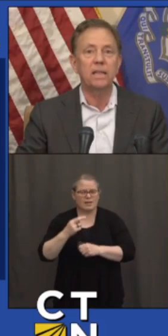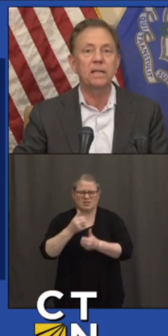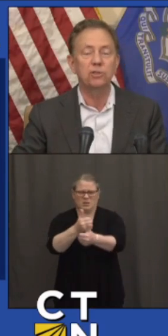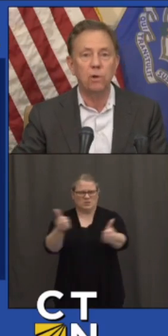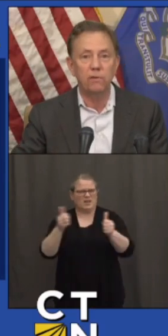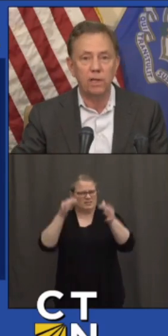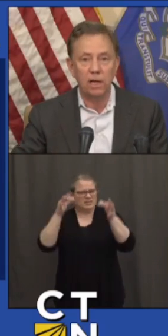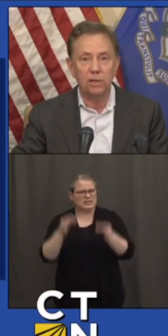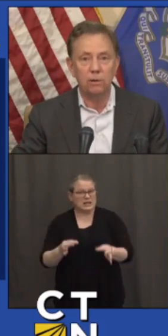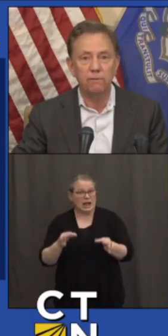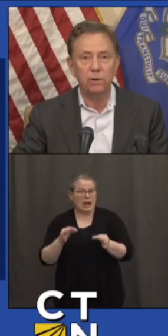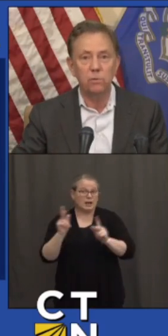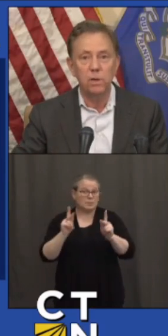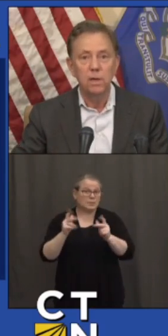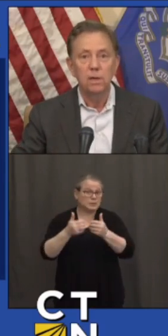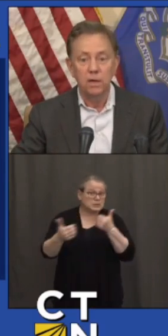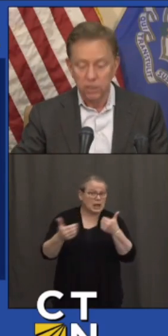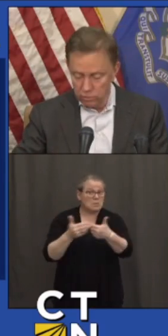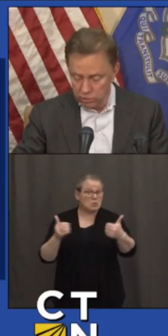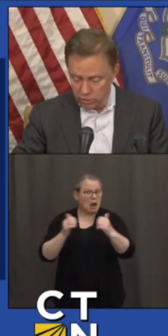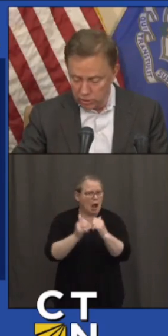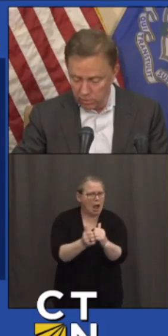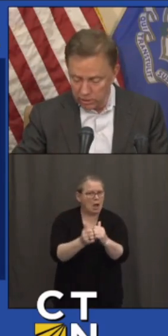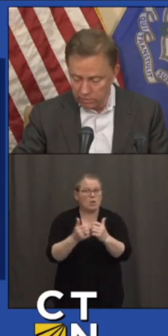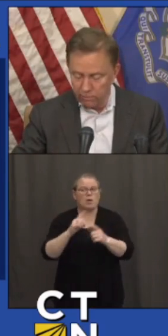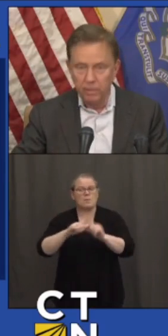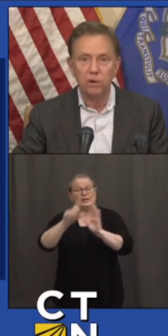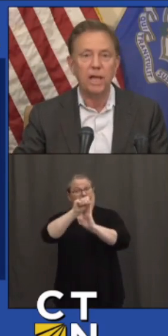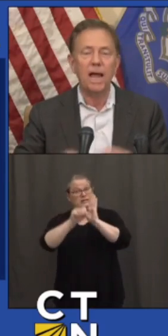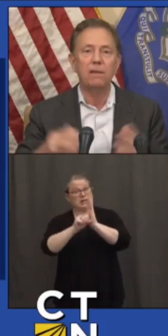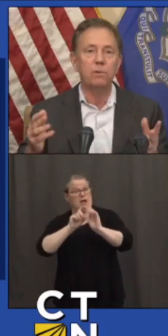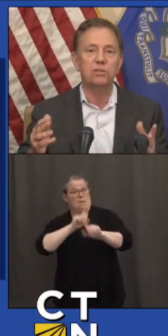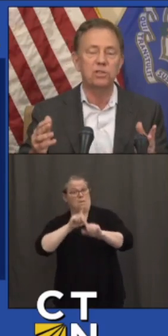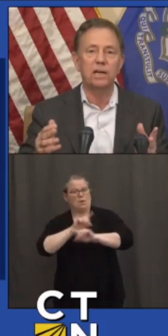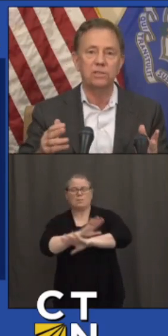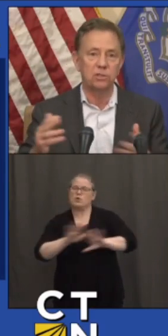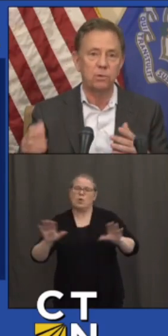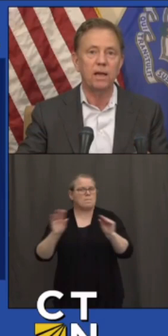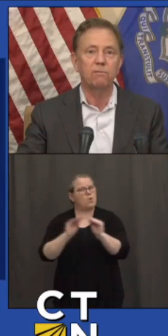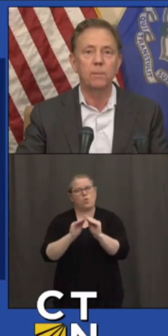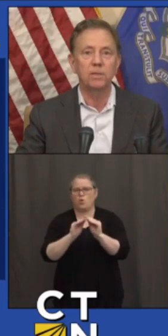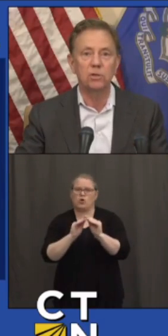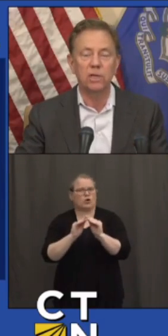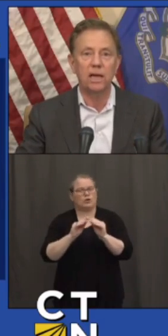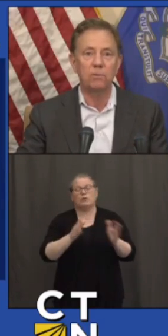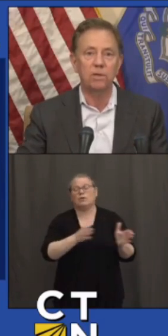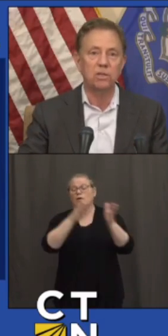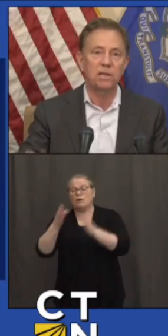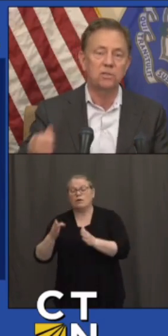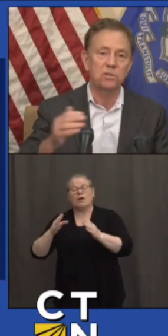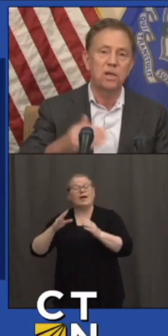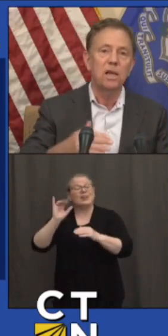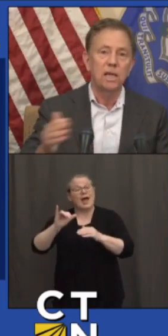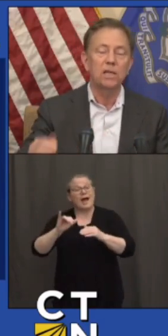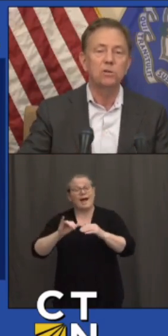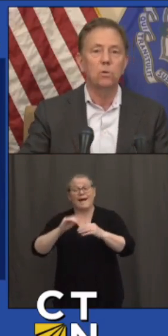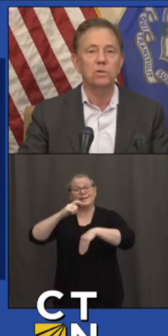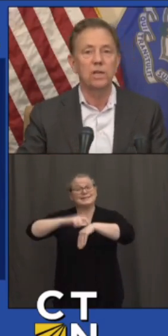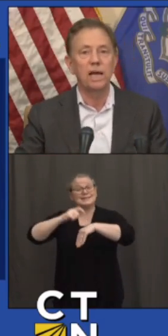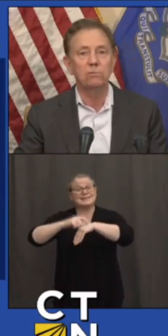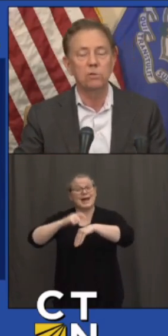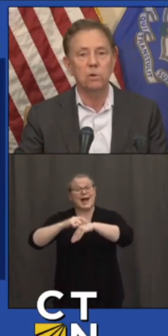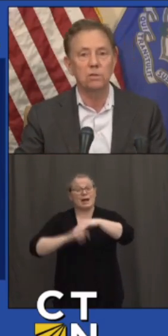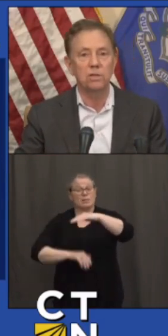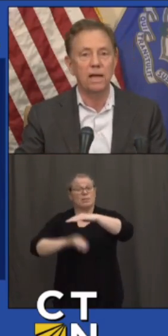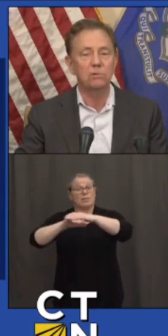lift that then, 12 o'clock curfew. Use your discretion from there. Gathering sizes. We have limits on gathering sizes,